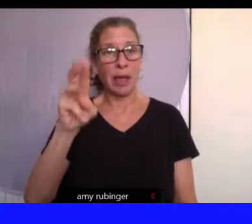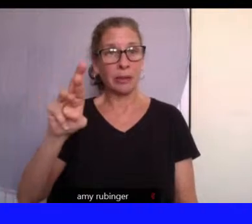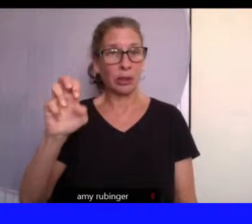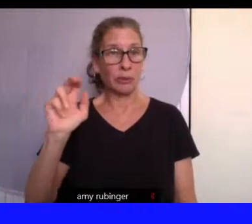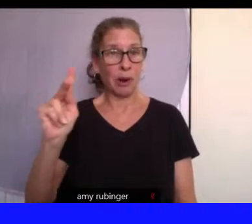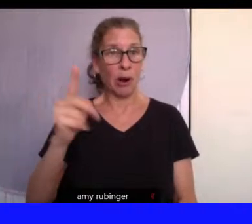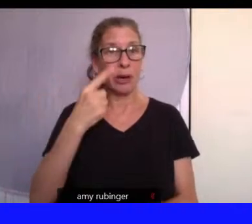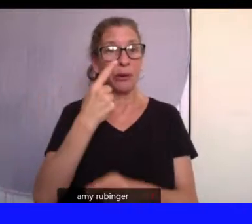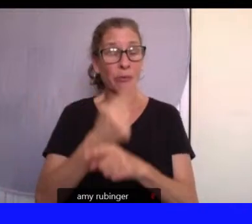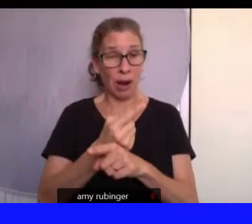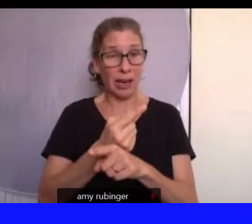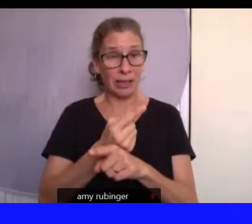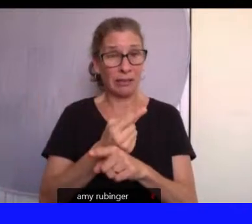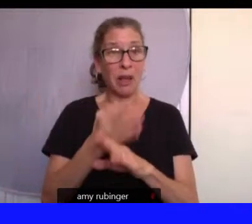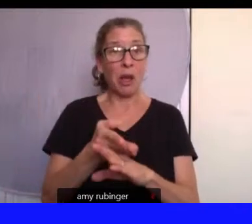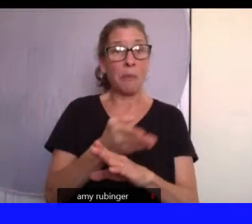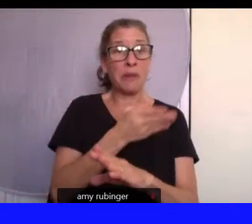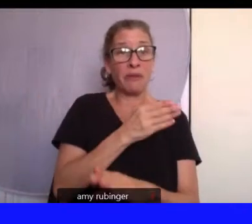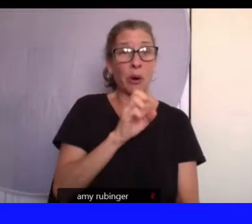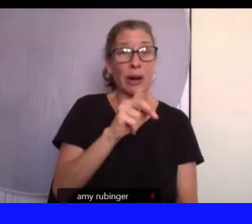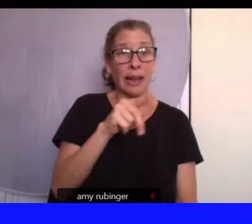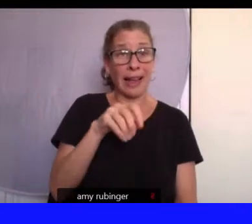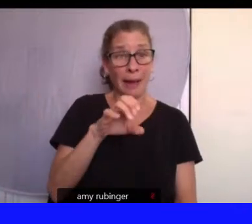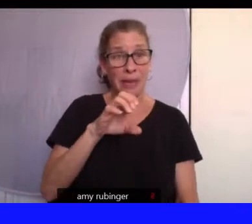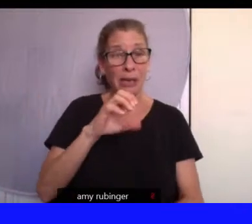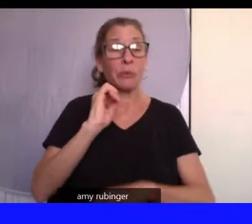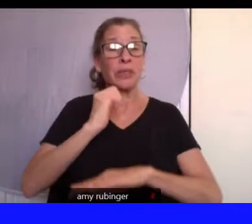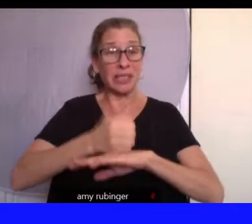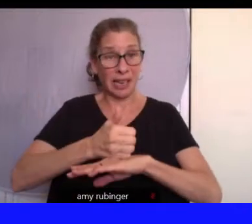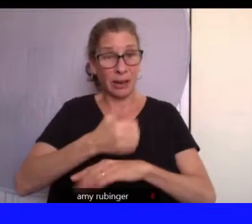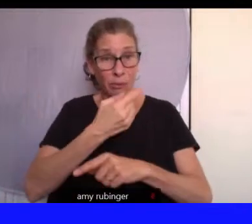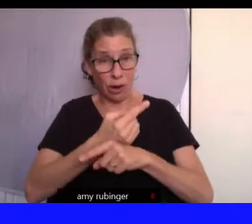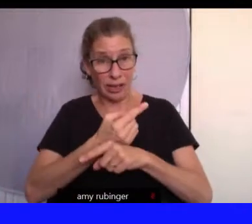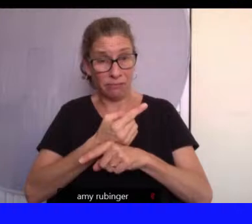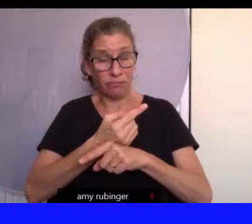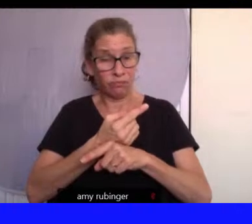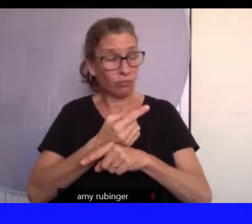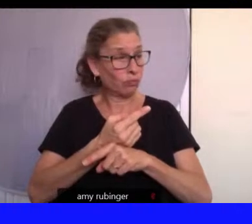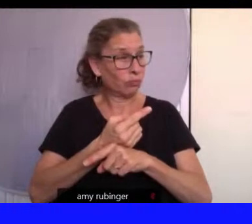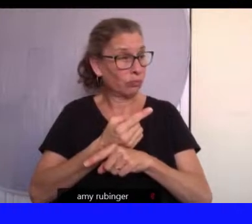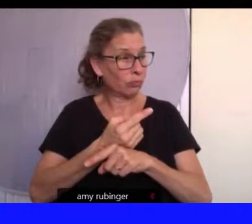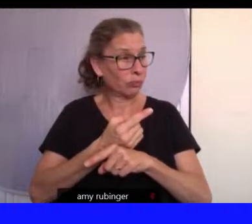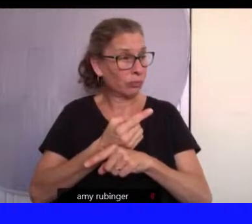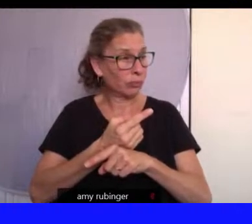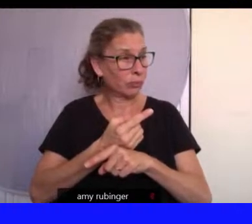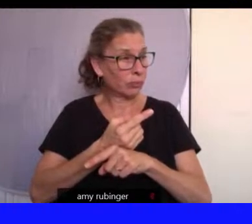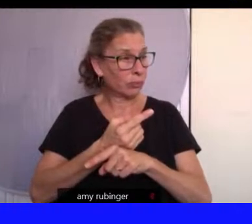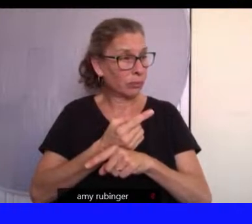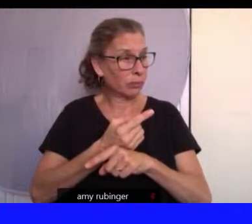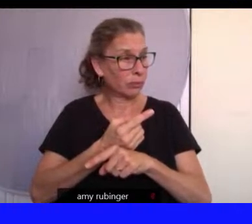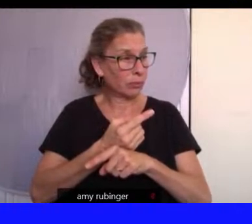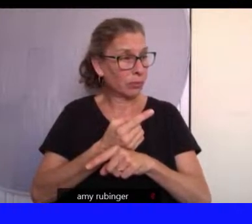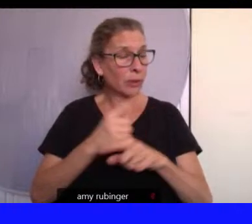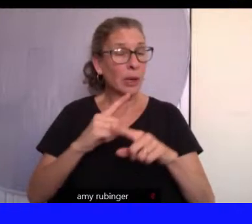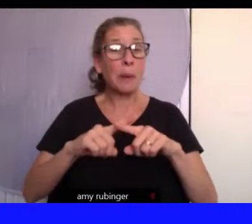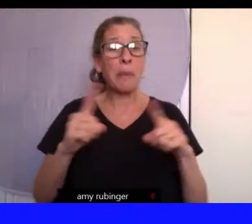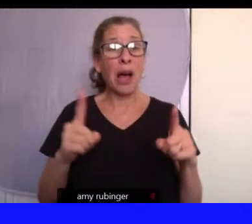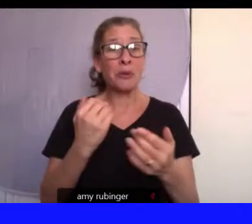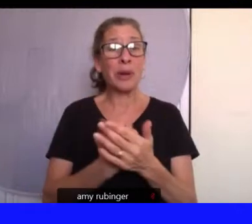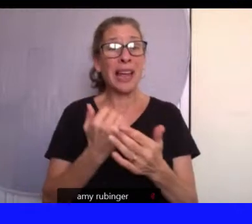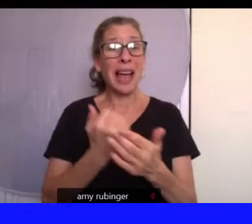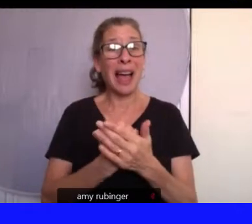ahead. yeah. So what you're saying, if I understood it correctly, is that